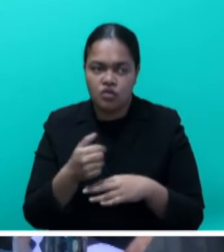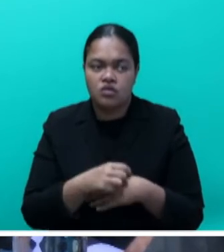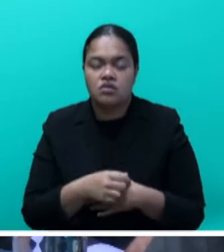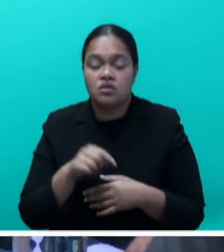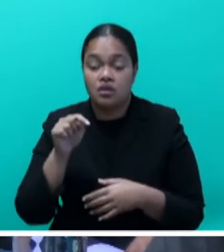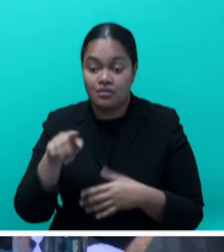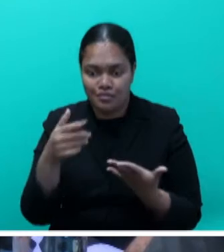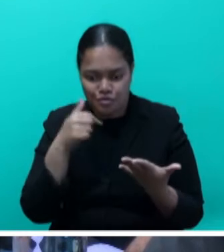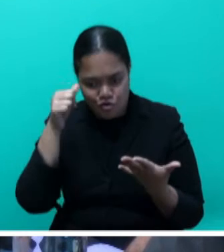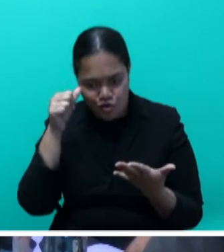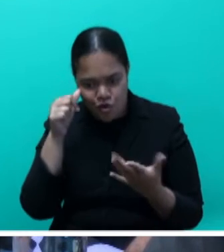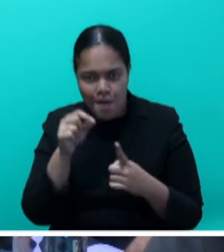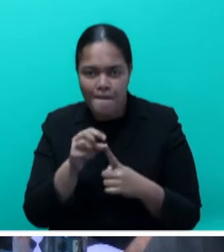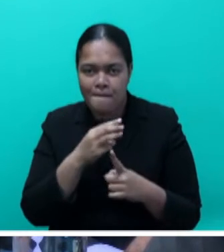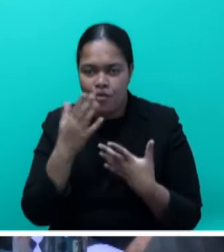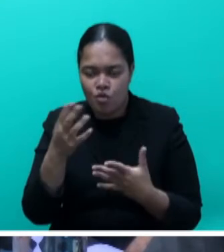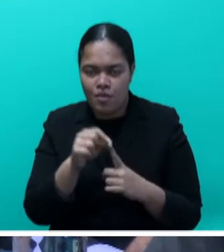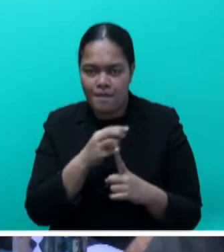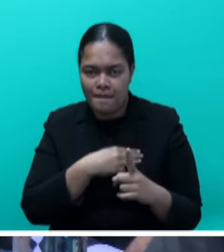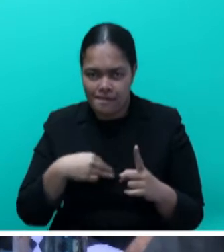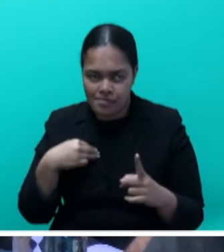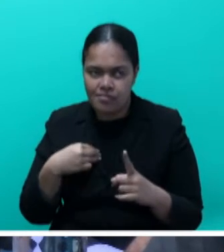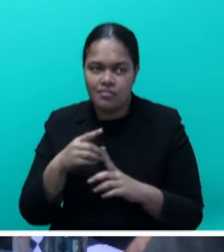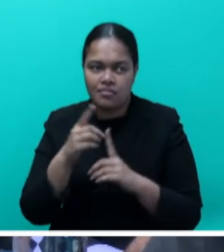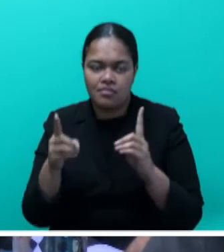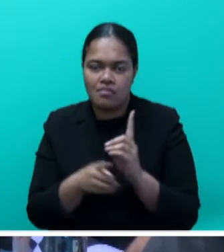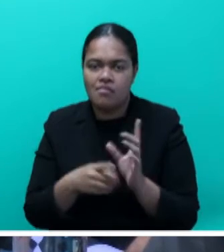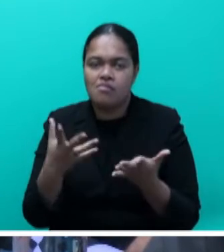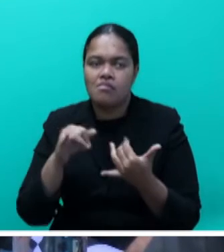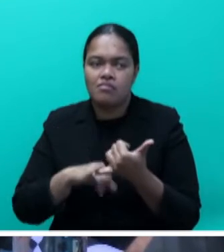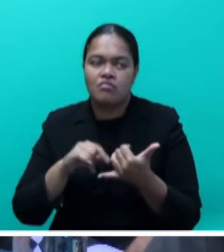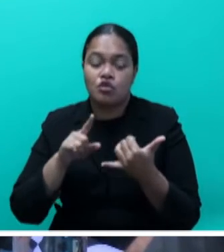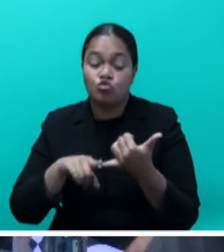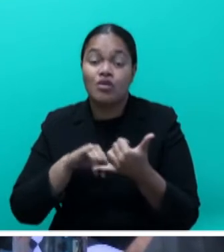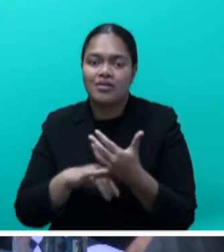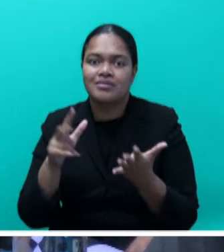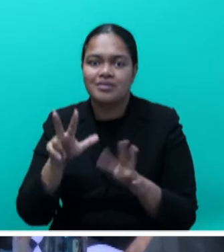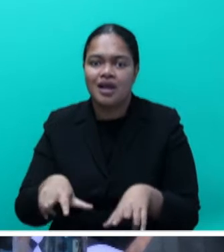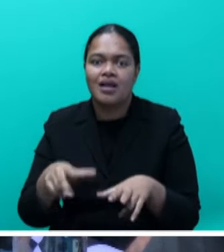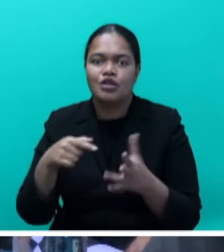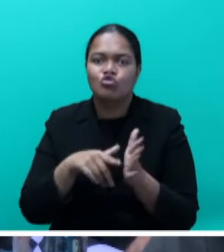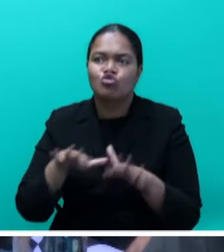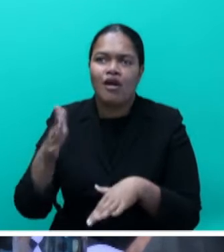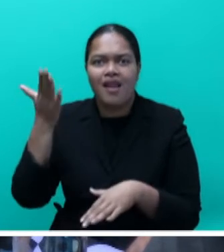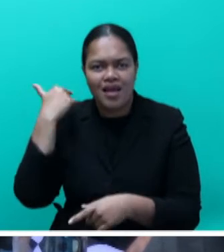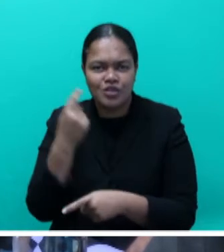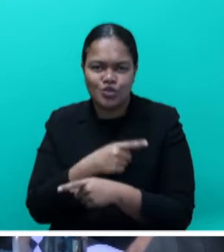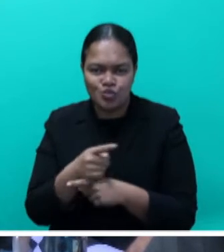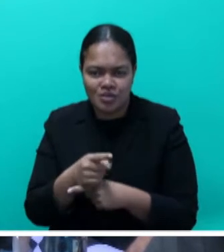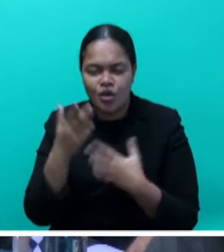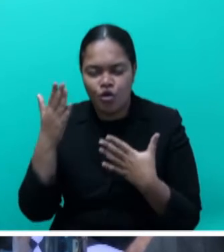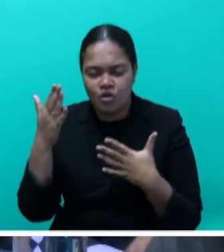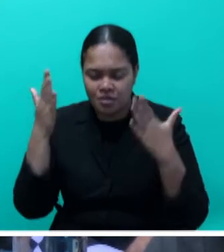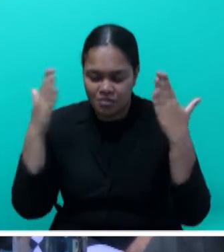Honourable Prime Minister, together with the Deputy Secretary of State of the US, had signed this in Tonga last week, Honourable Speaker.